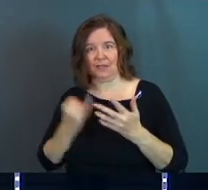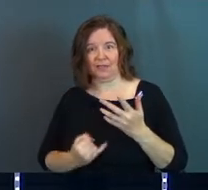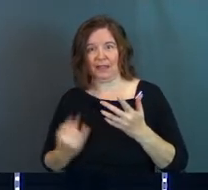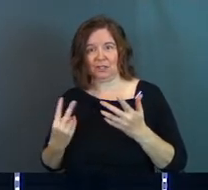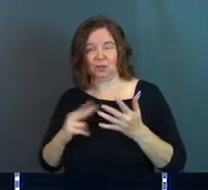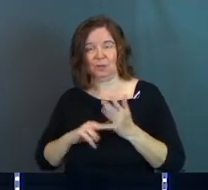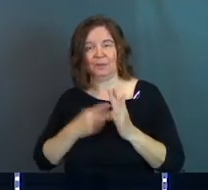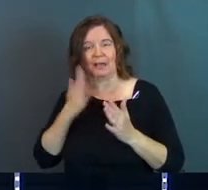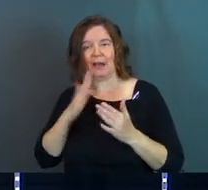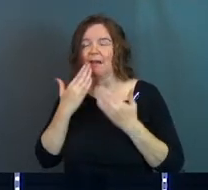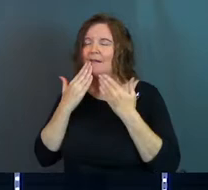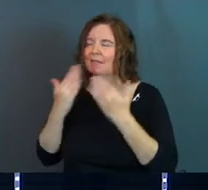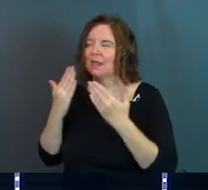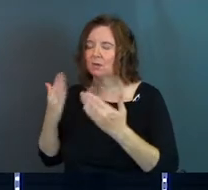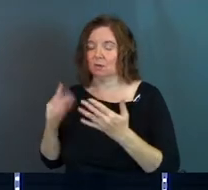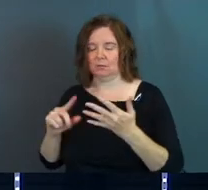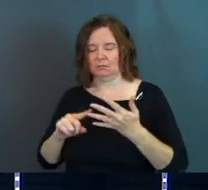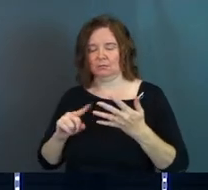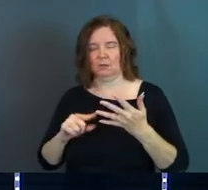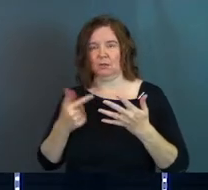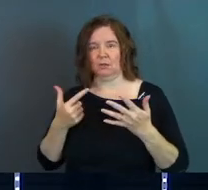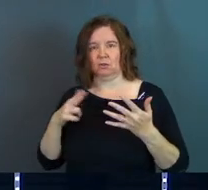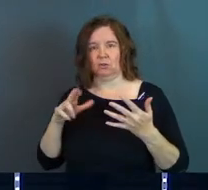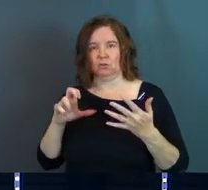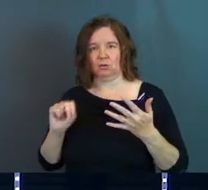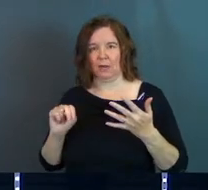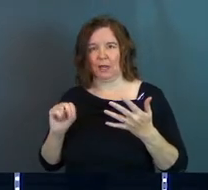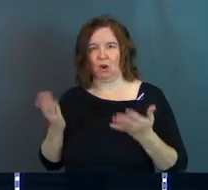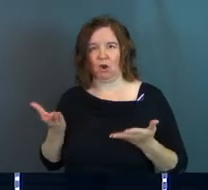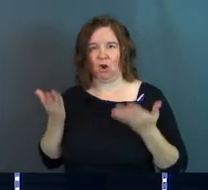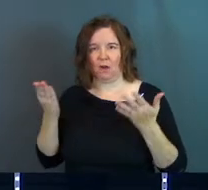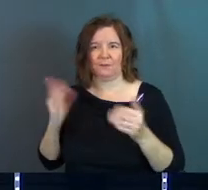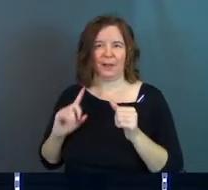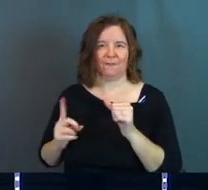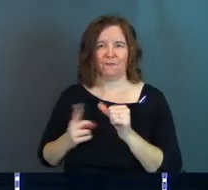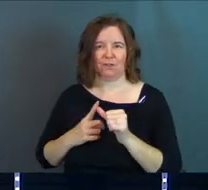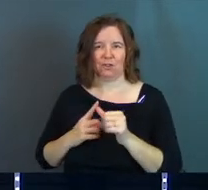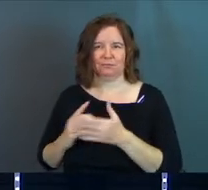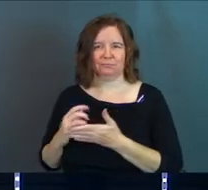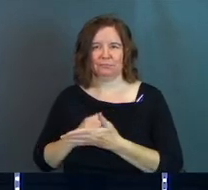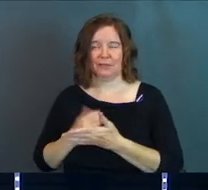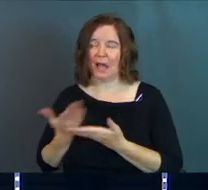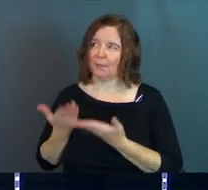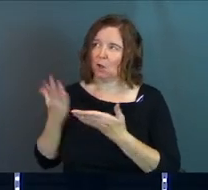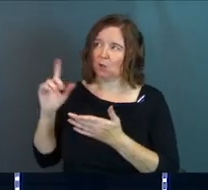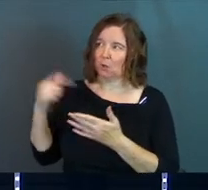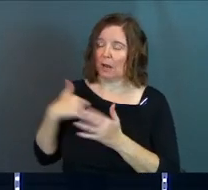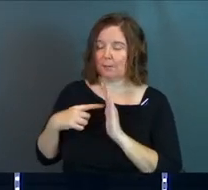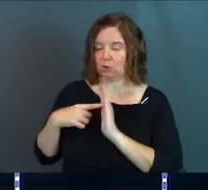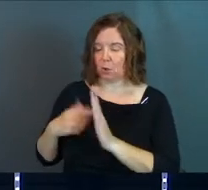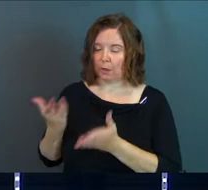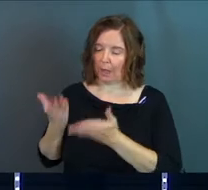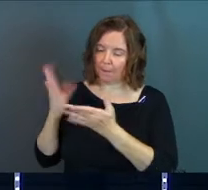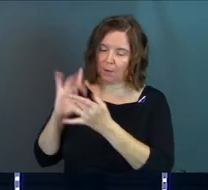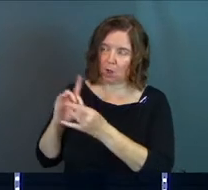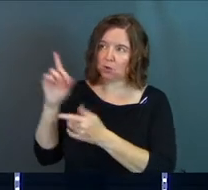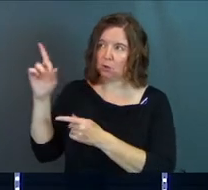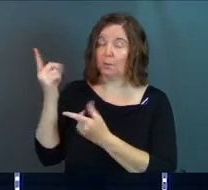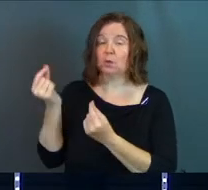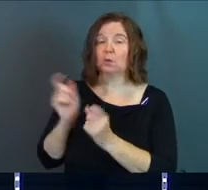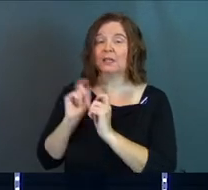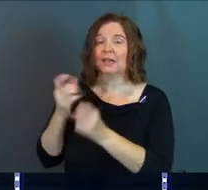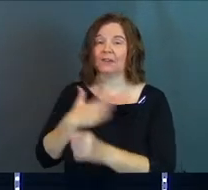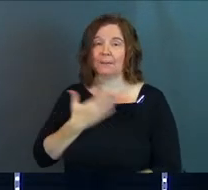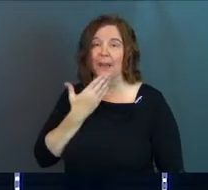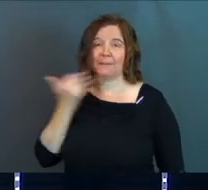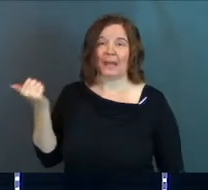is the grain offering. That's me giving my first fruits to God and saying, God, I belong to you now, and I'm going to show that I belong to you by giving you